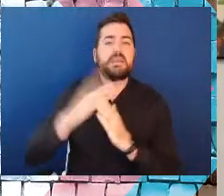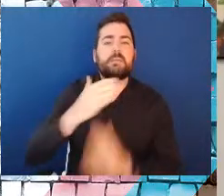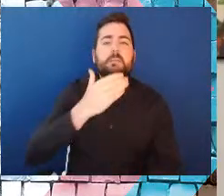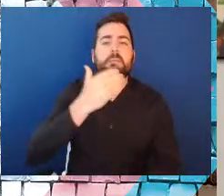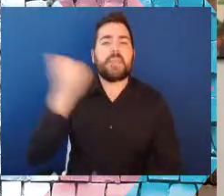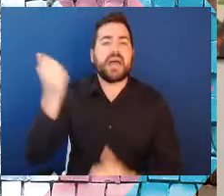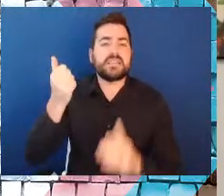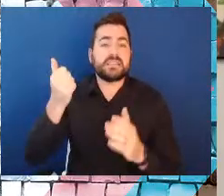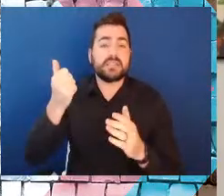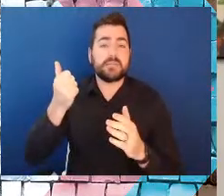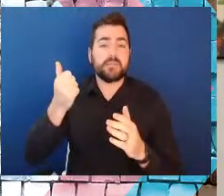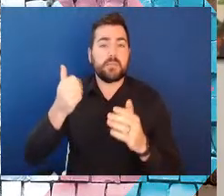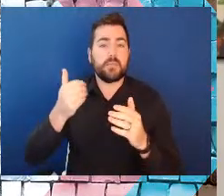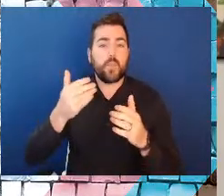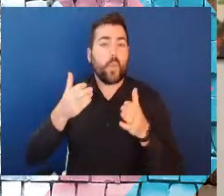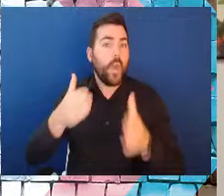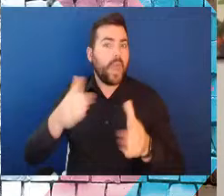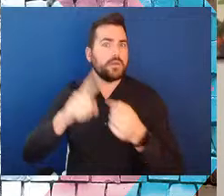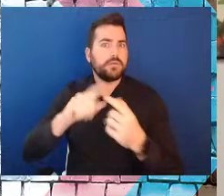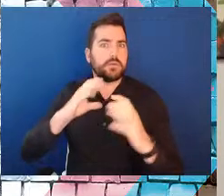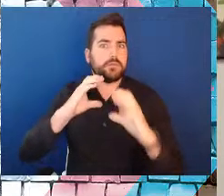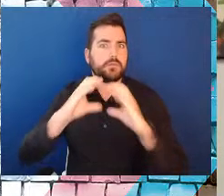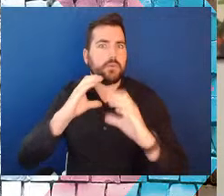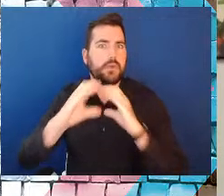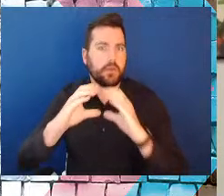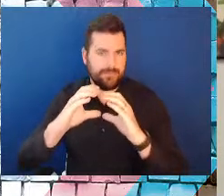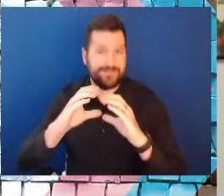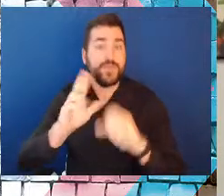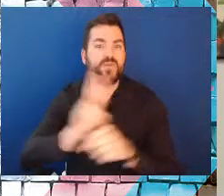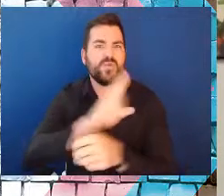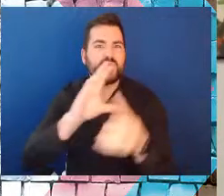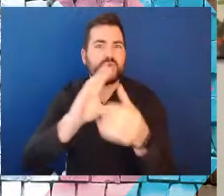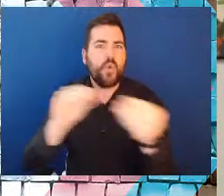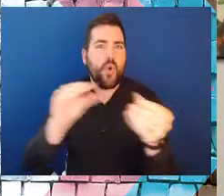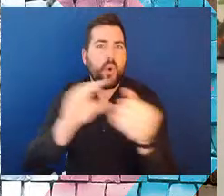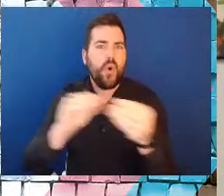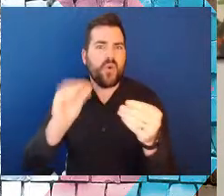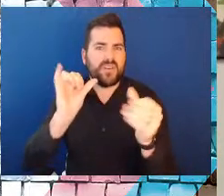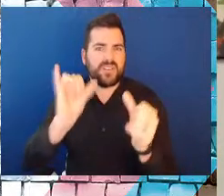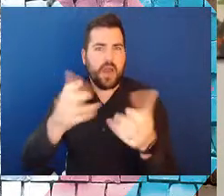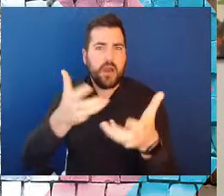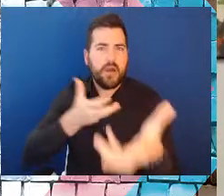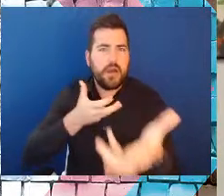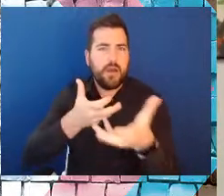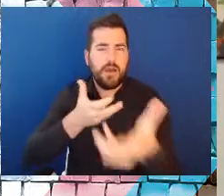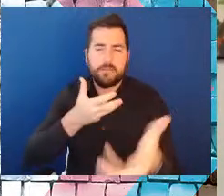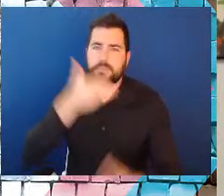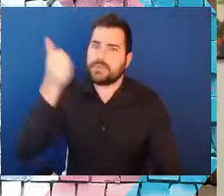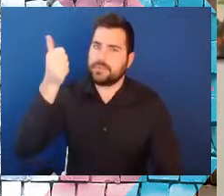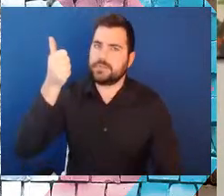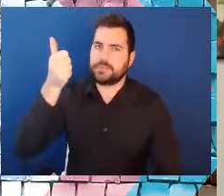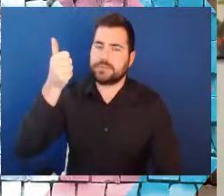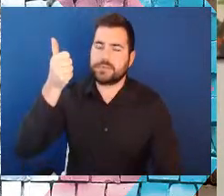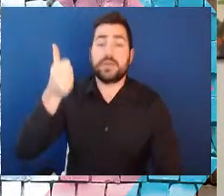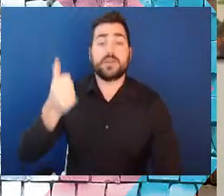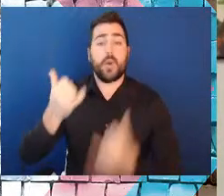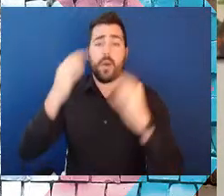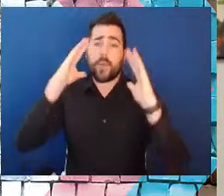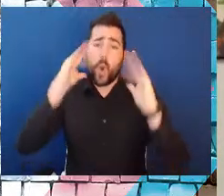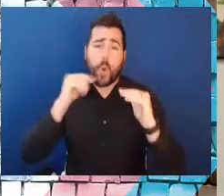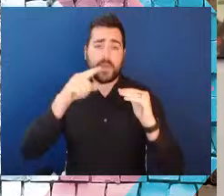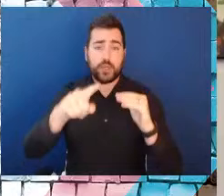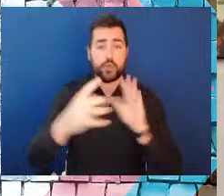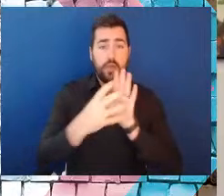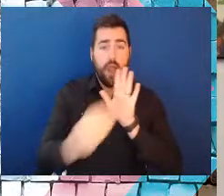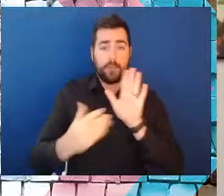communication and storytelling, way better than movies. Wink, wink. So, I hope you'll keep drumming with me and help me tell